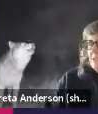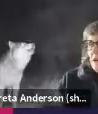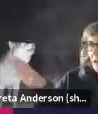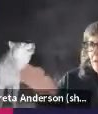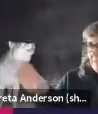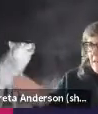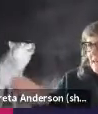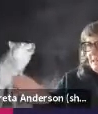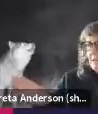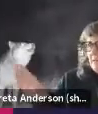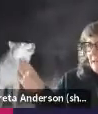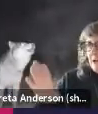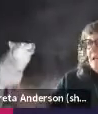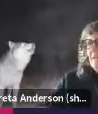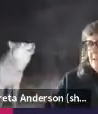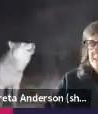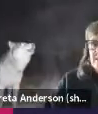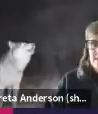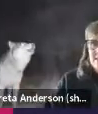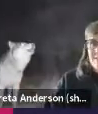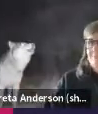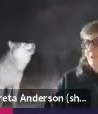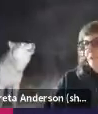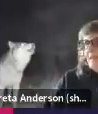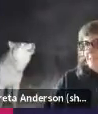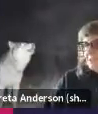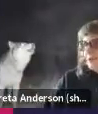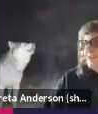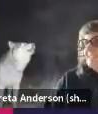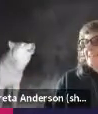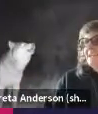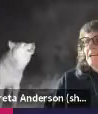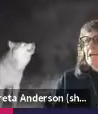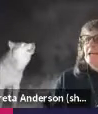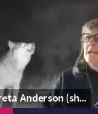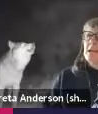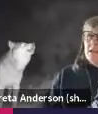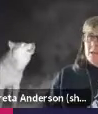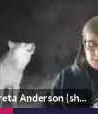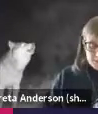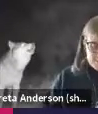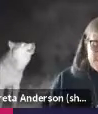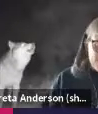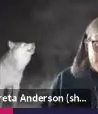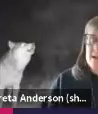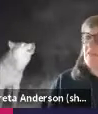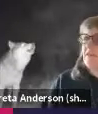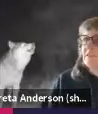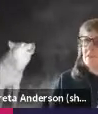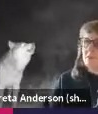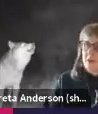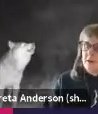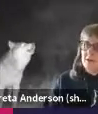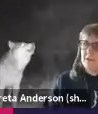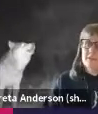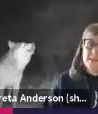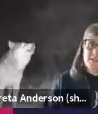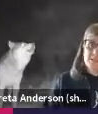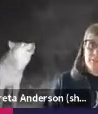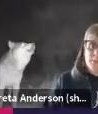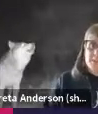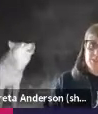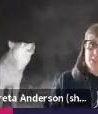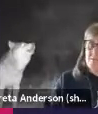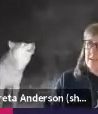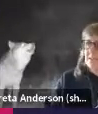in mind all of that area that's designated for livestock grazing, you can see that these are the